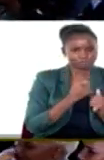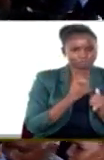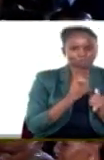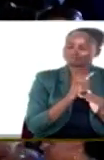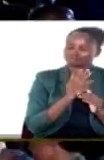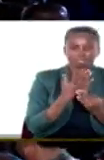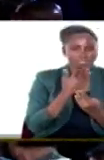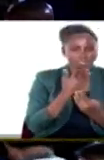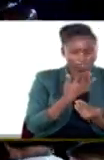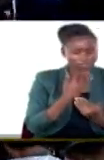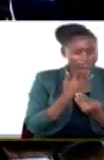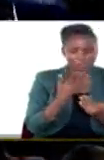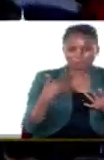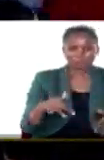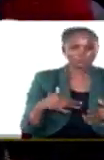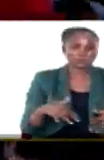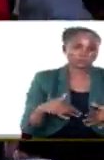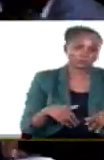Thank you so much. Thank you so much.